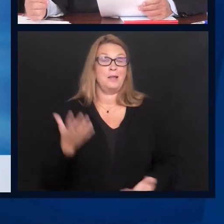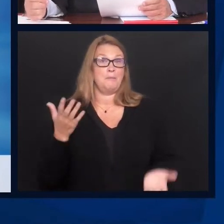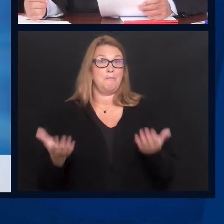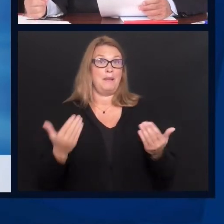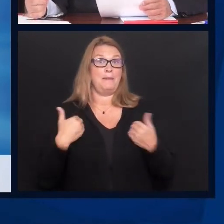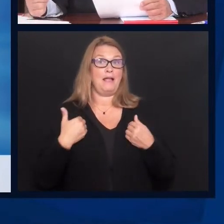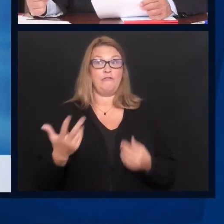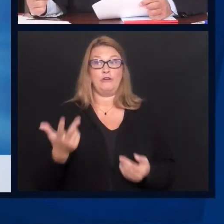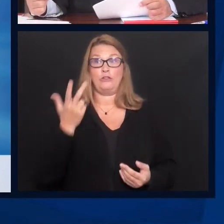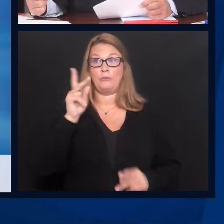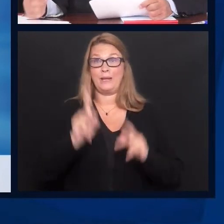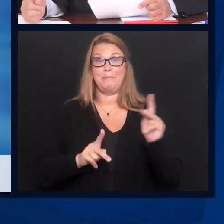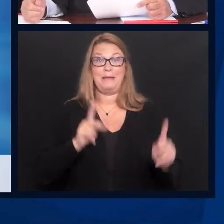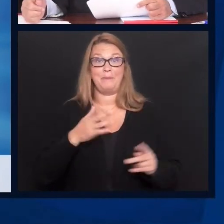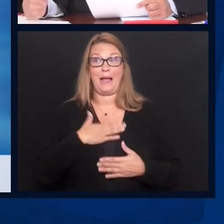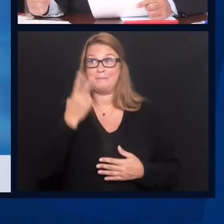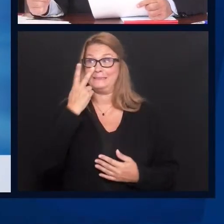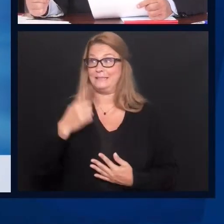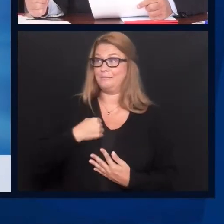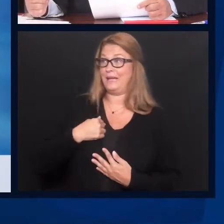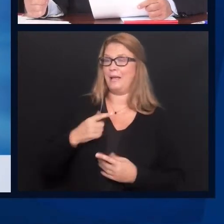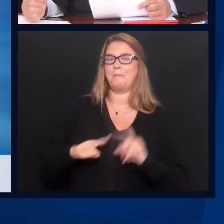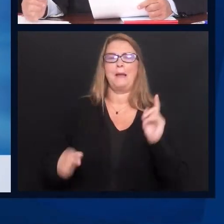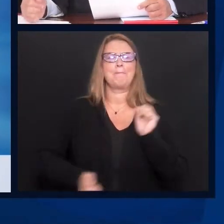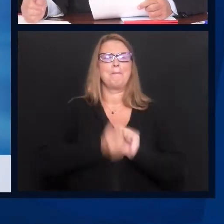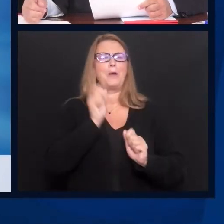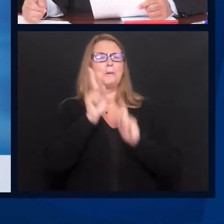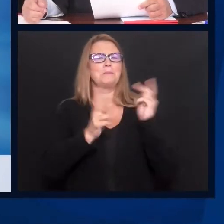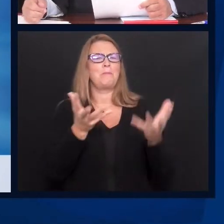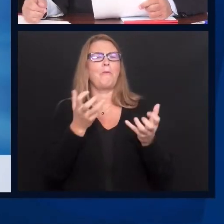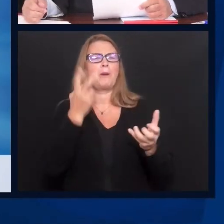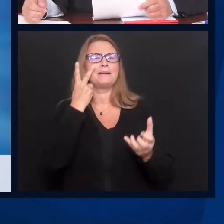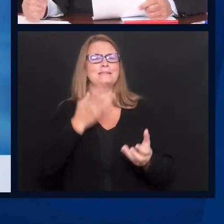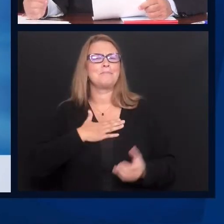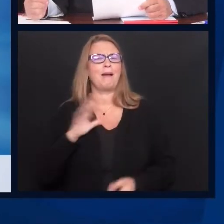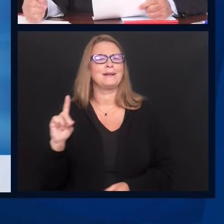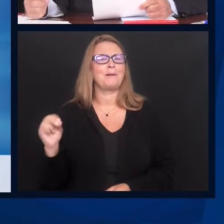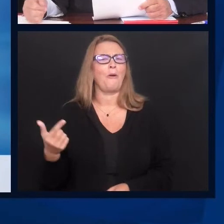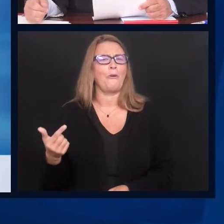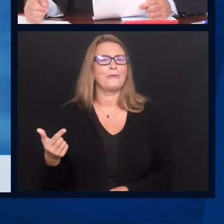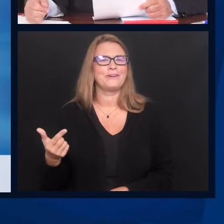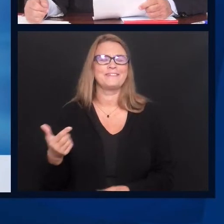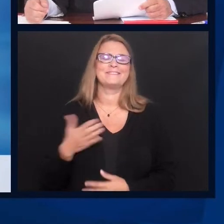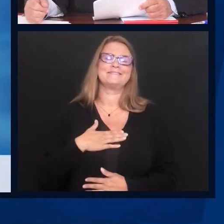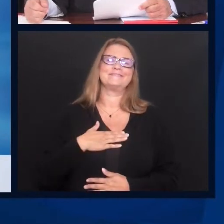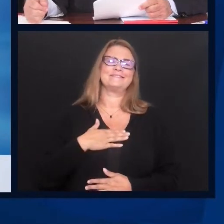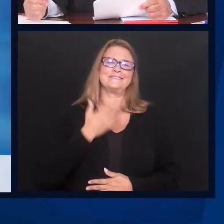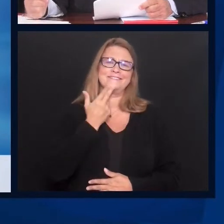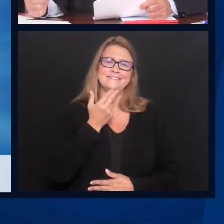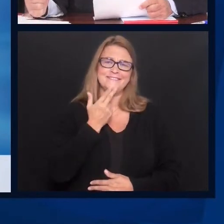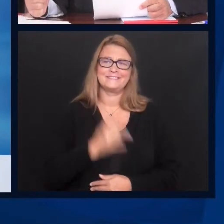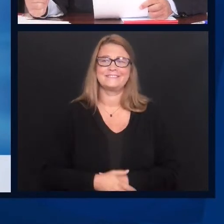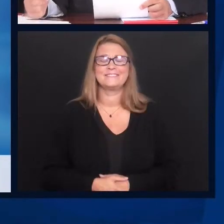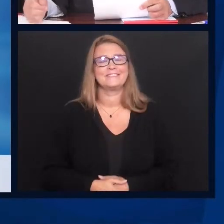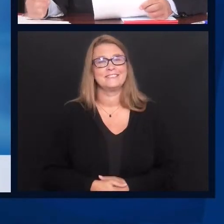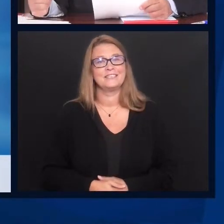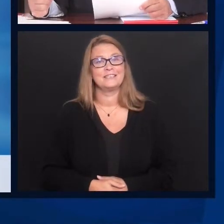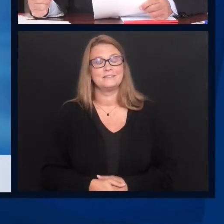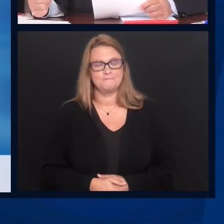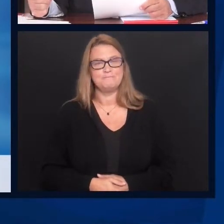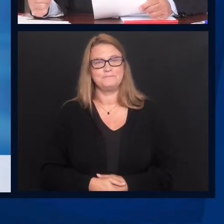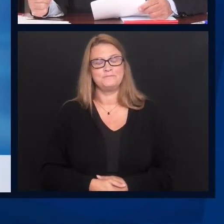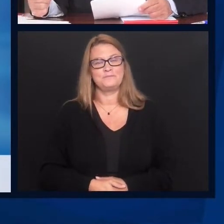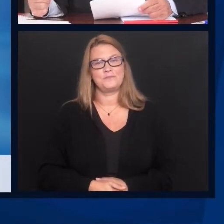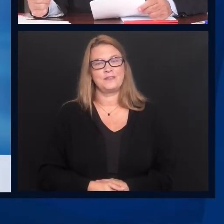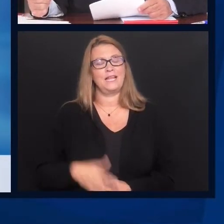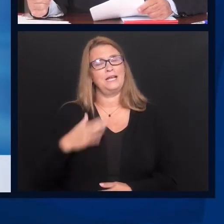that'll be happy to see me, but I know a lot of people will be happy to see Baby Dog, and I say that in jest and everything, but I mean it.